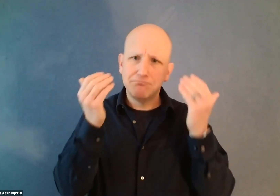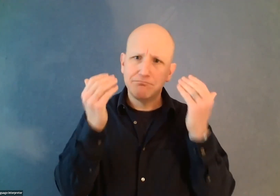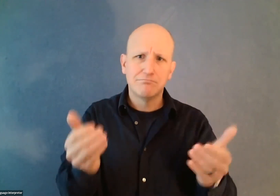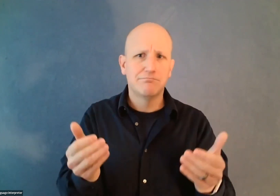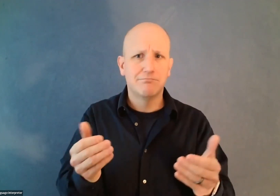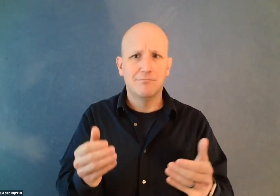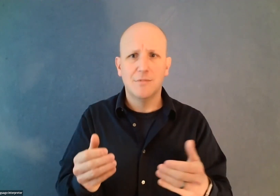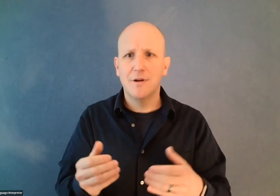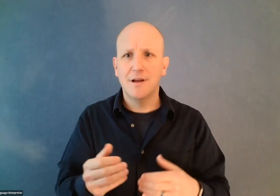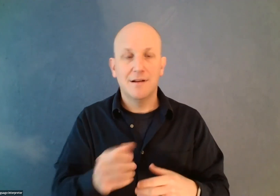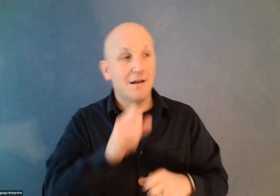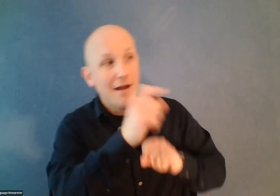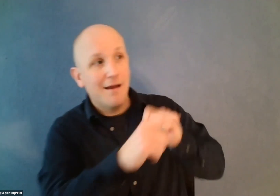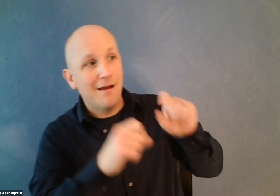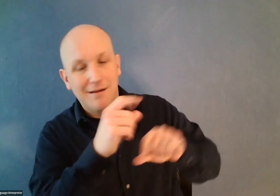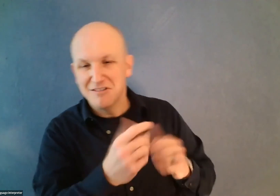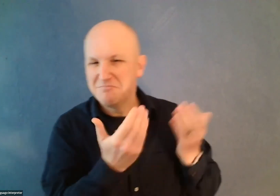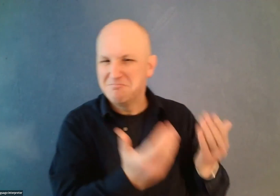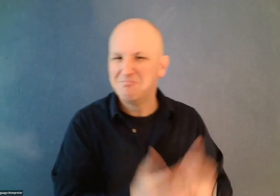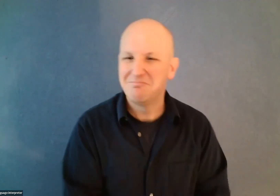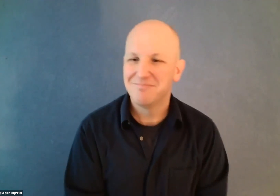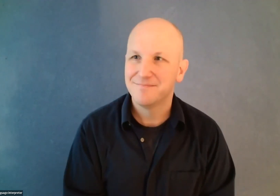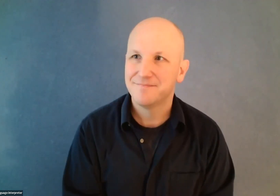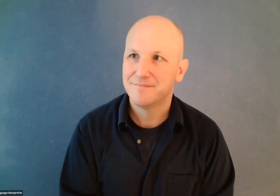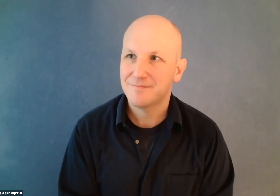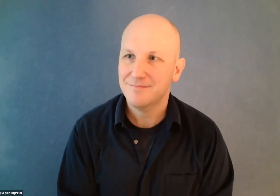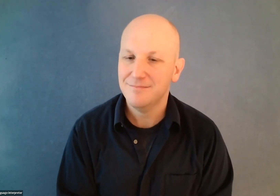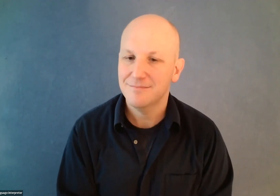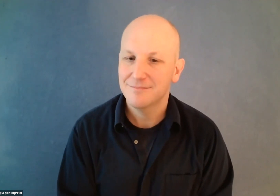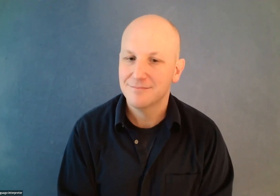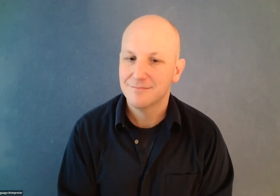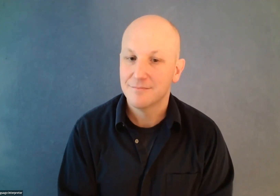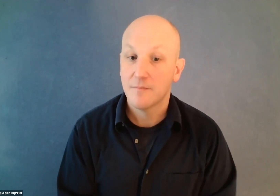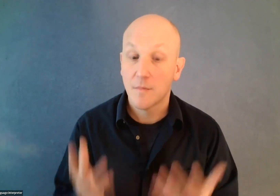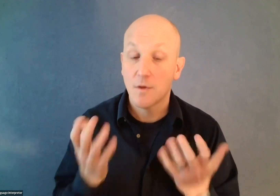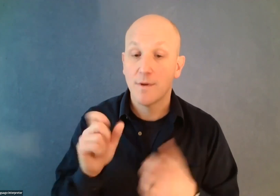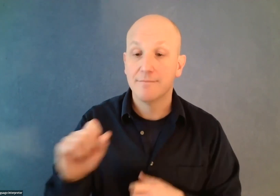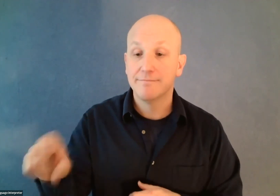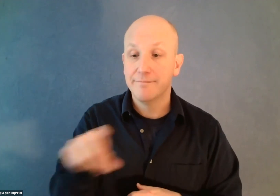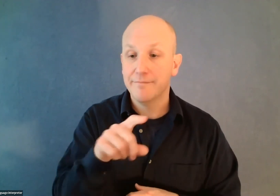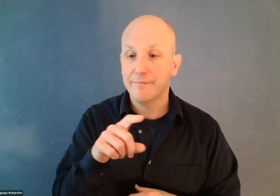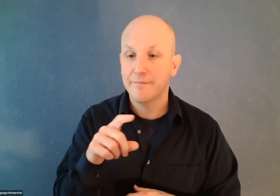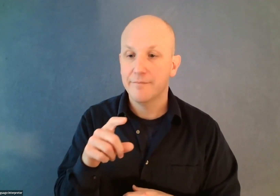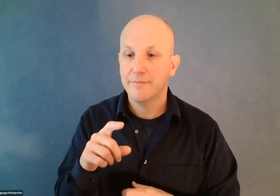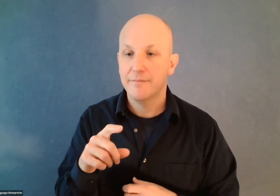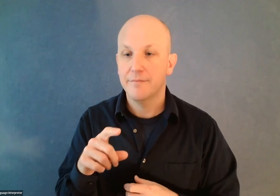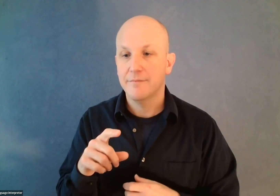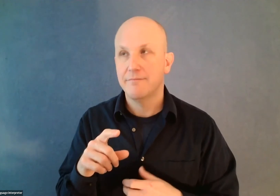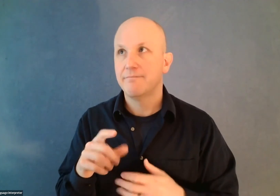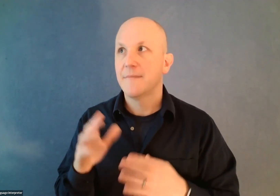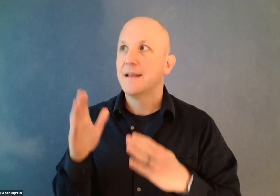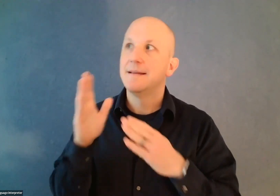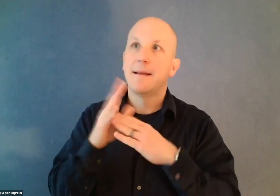students. So I wanted to ask you, what the most positive experience